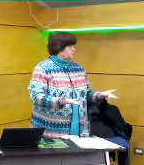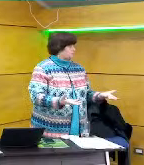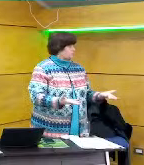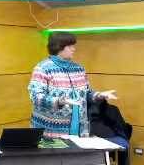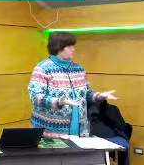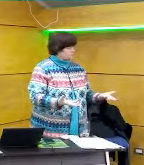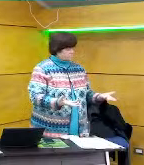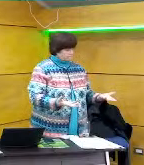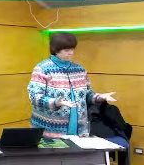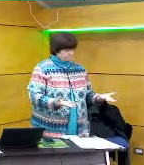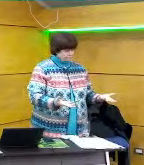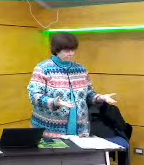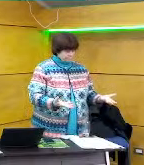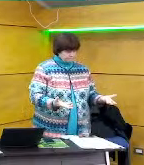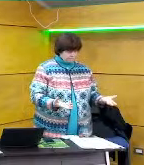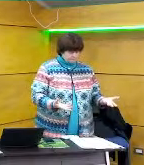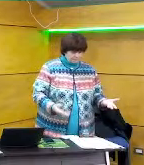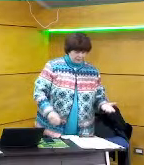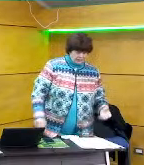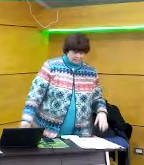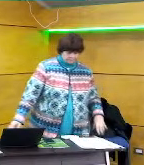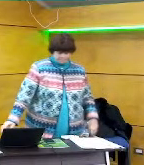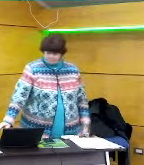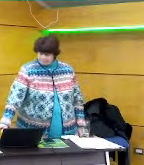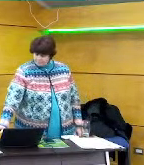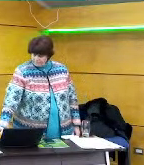been introduced to it.